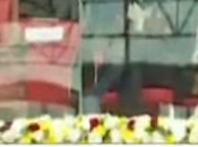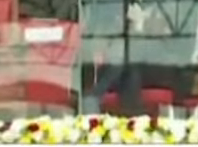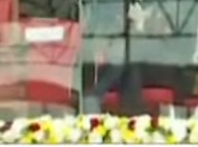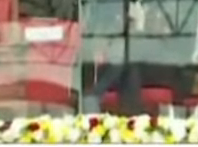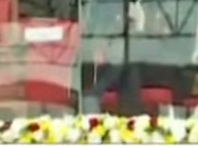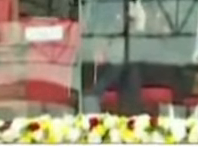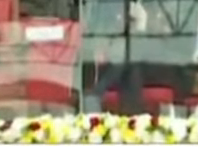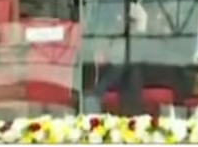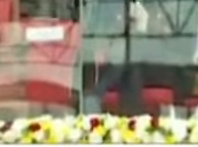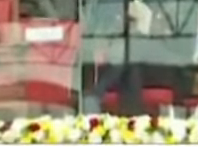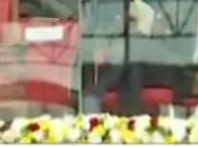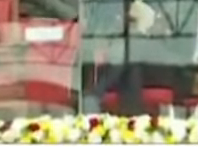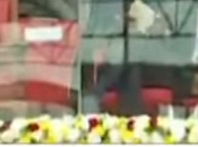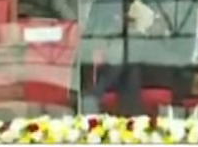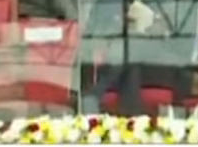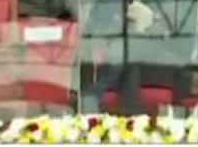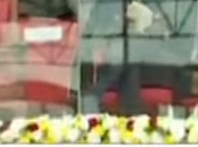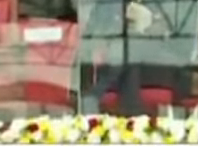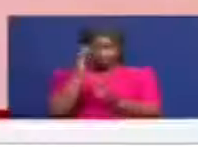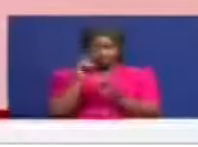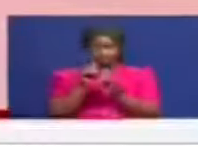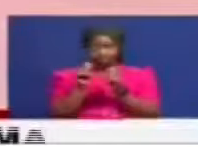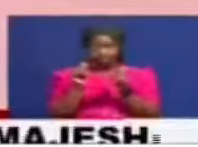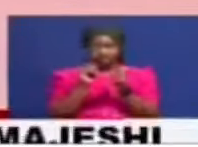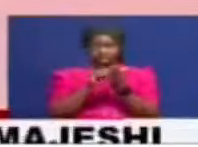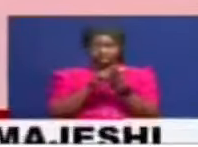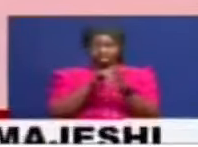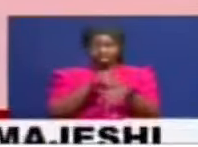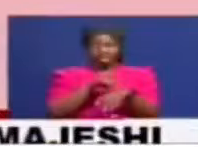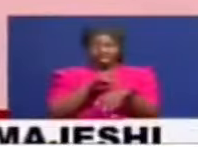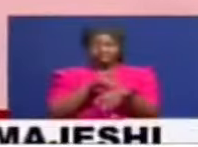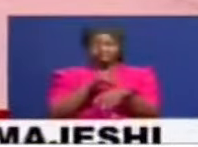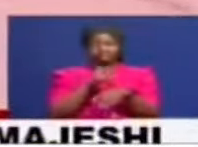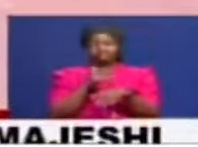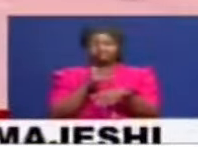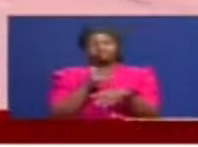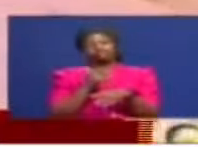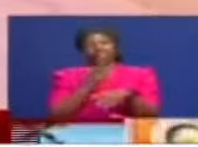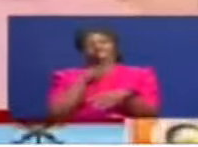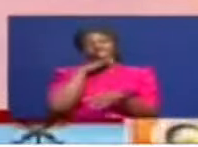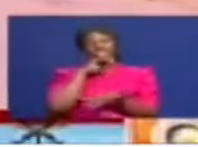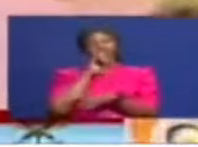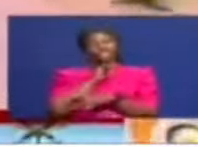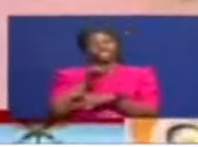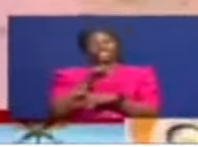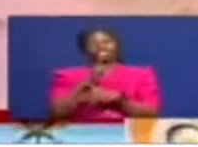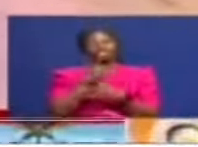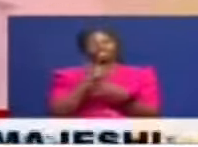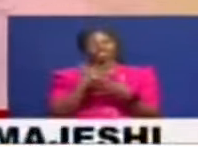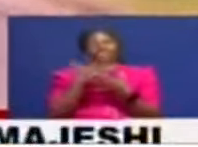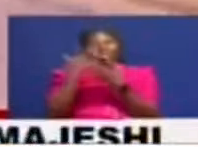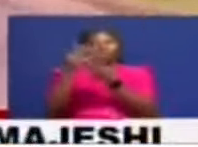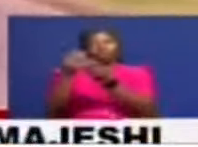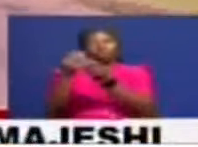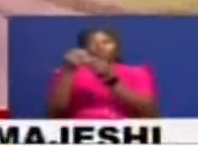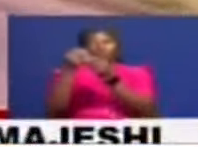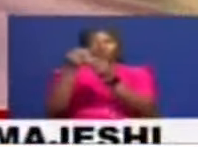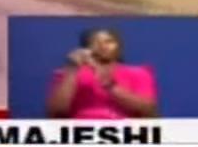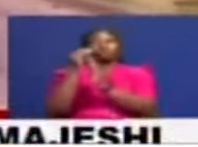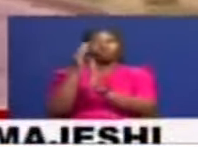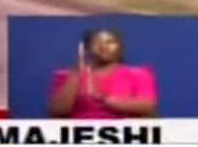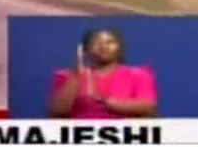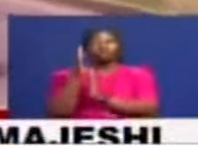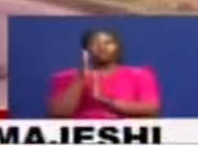the time of his untimely death. And of course, we will be having the National Convention and the